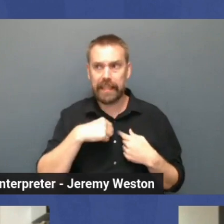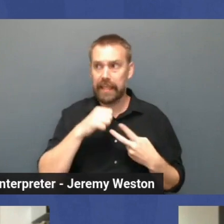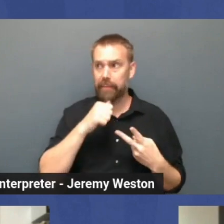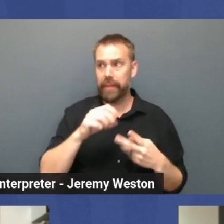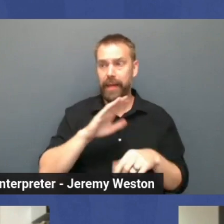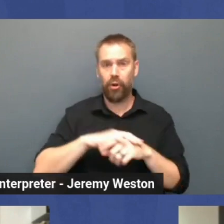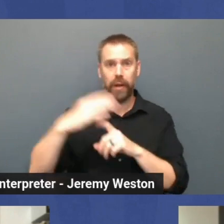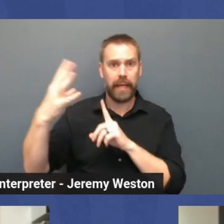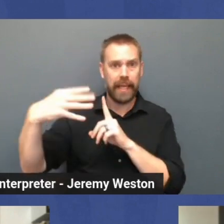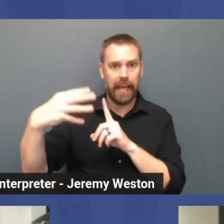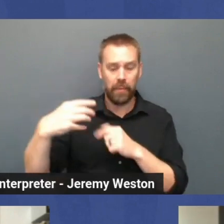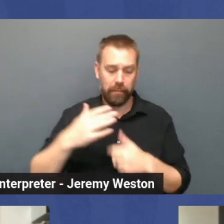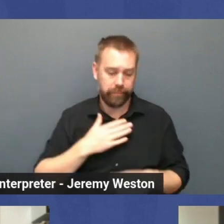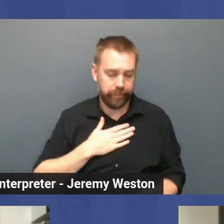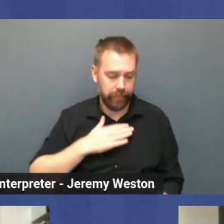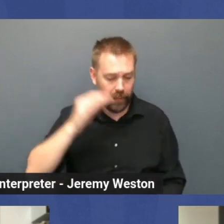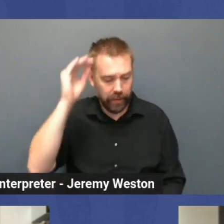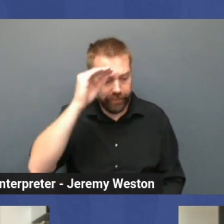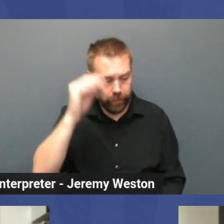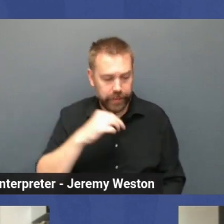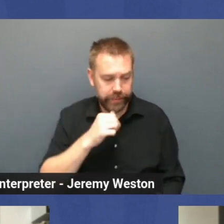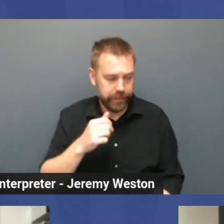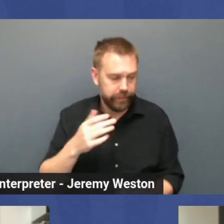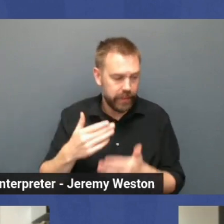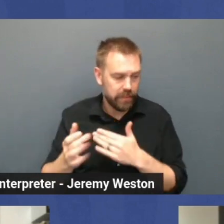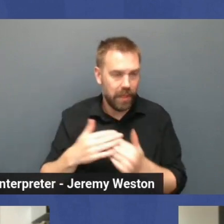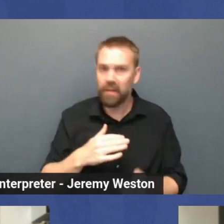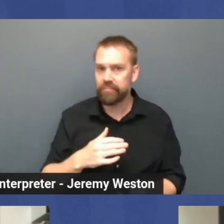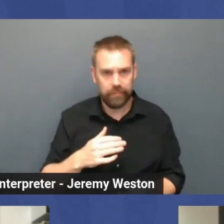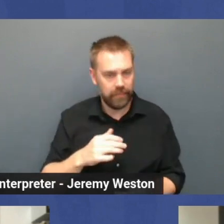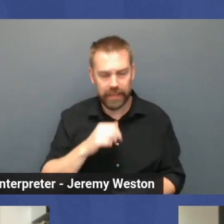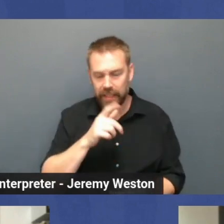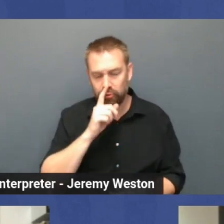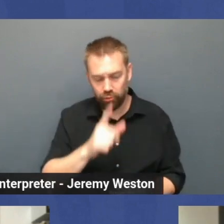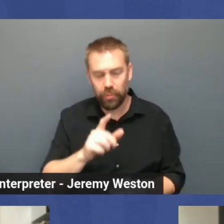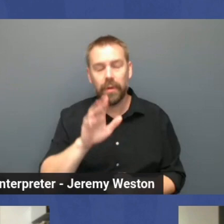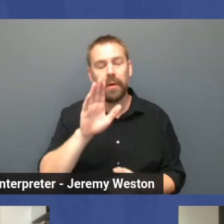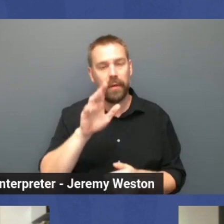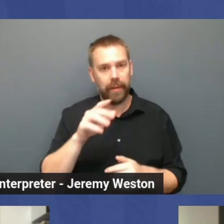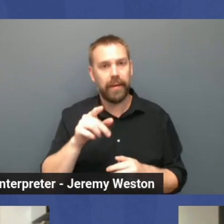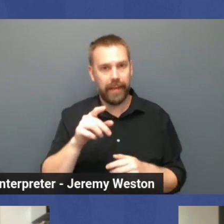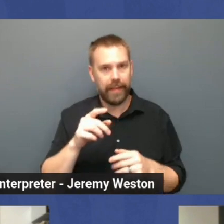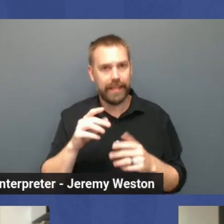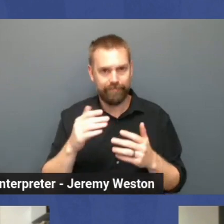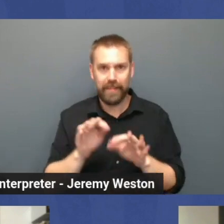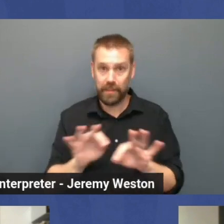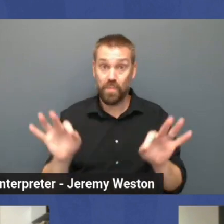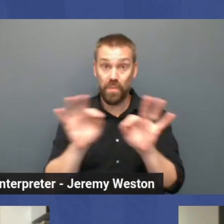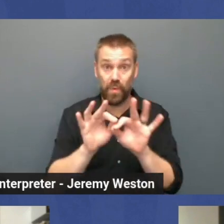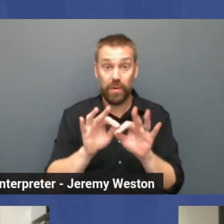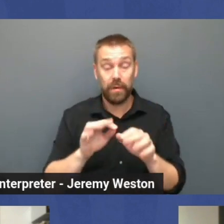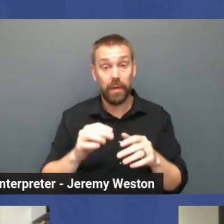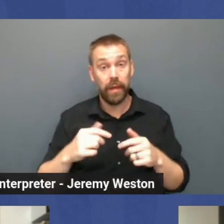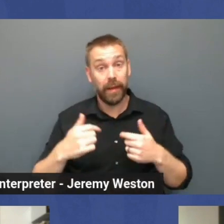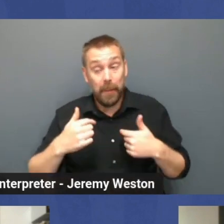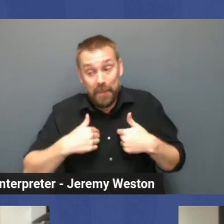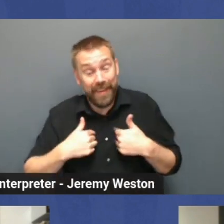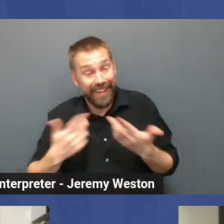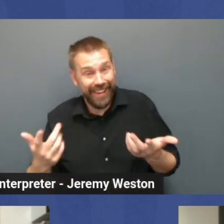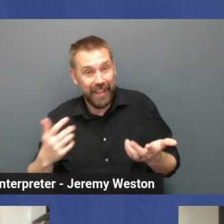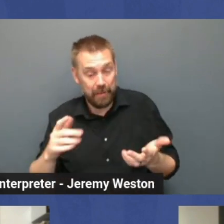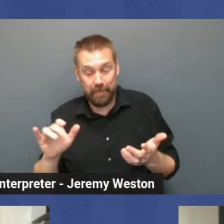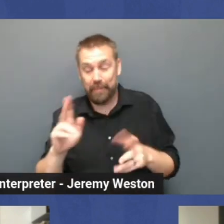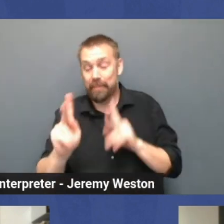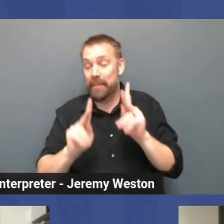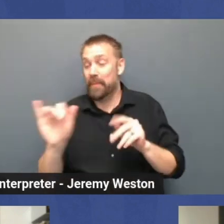doesn't matter, that your help doesn't matter, because it does. Right. For people like me who are tired, we're